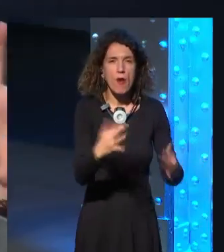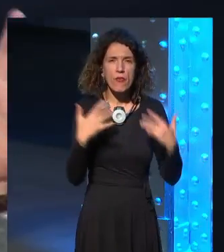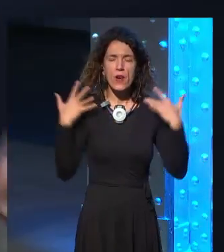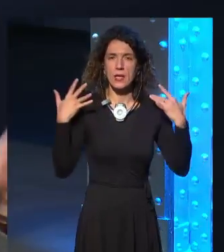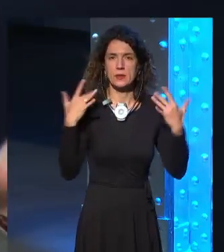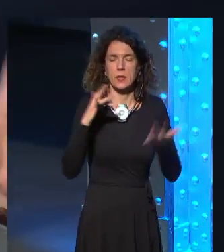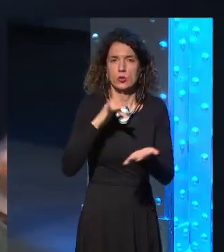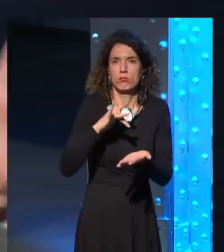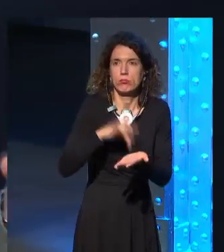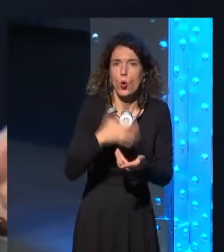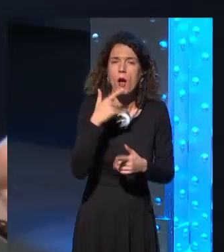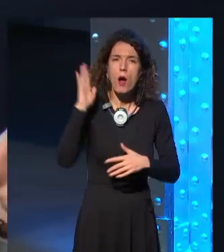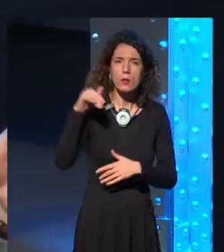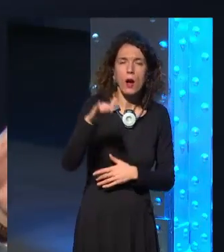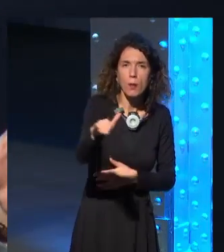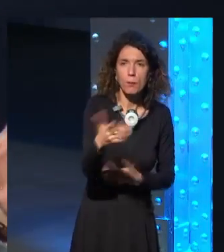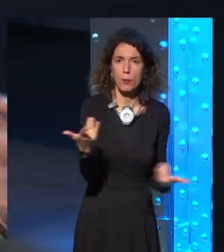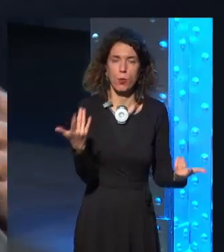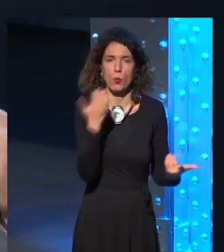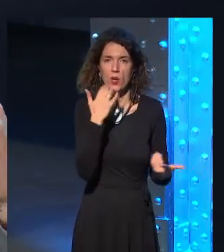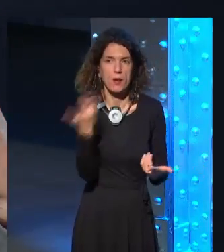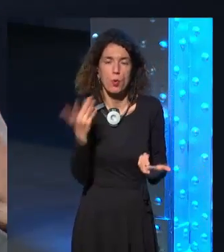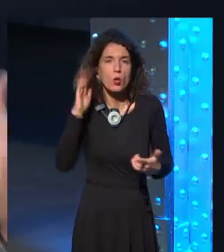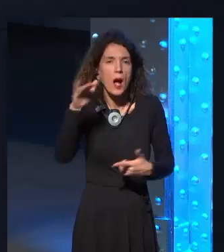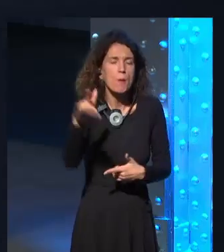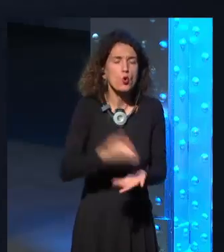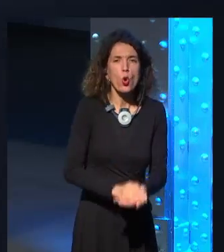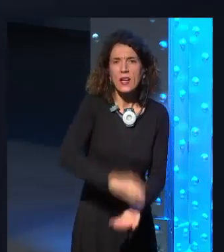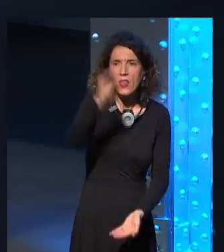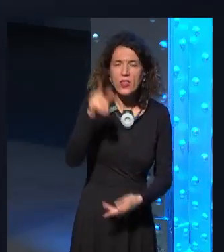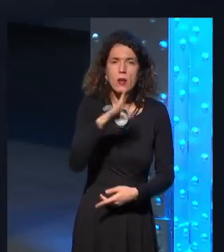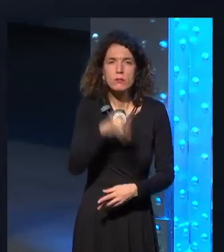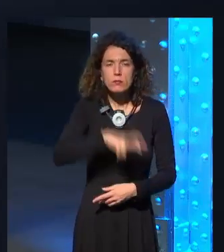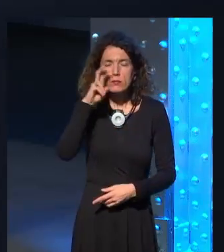field of the summer cabin where I grew up? And why do I